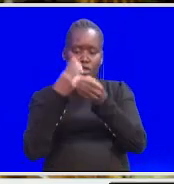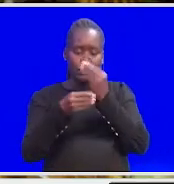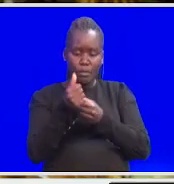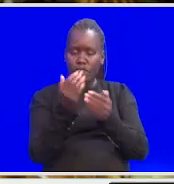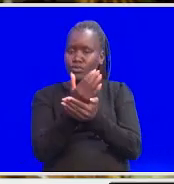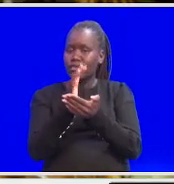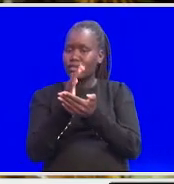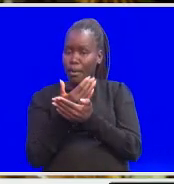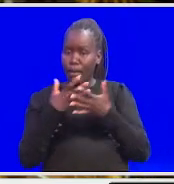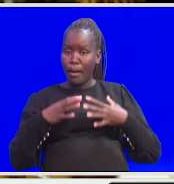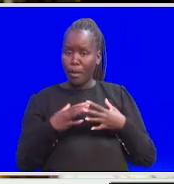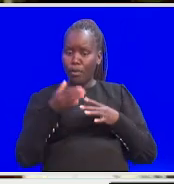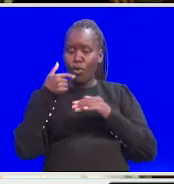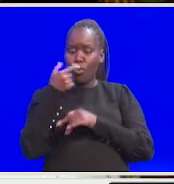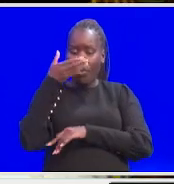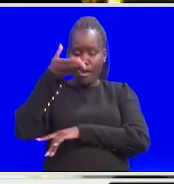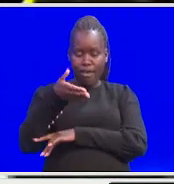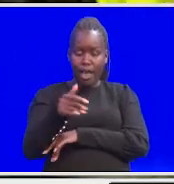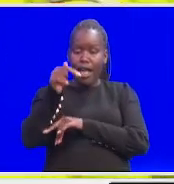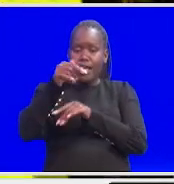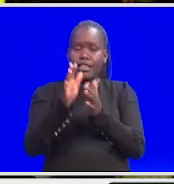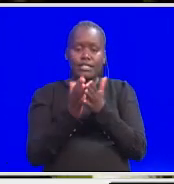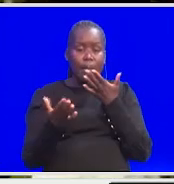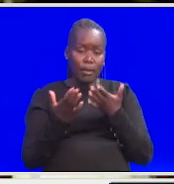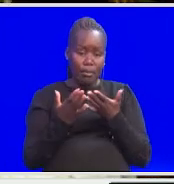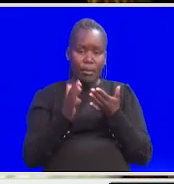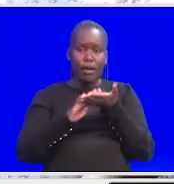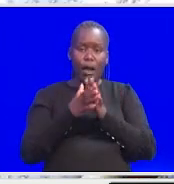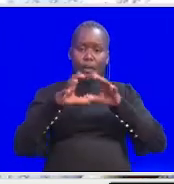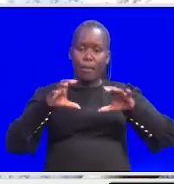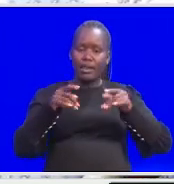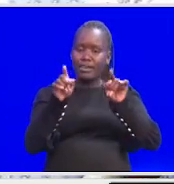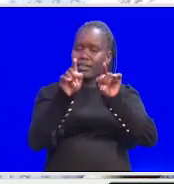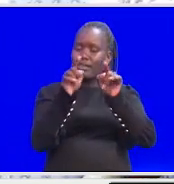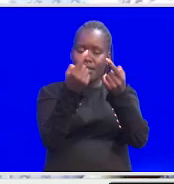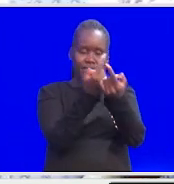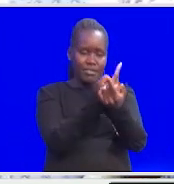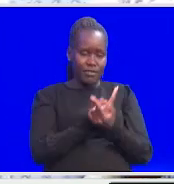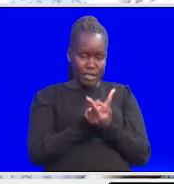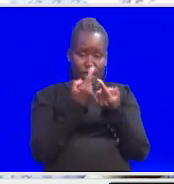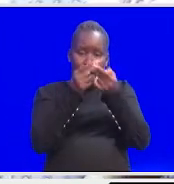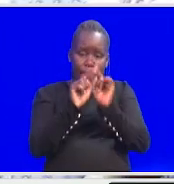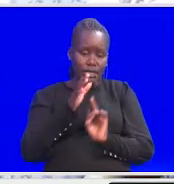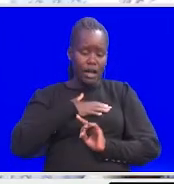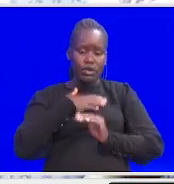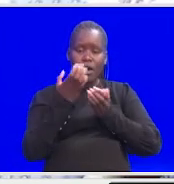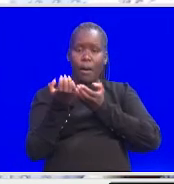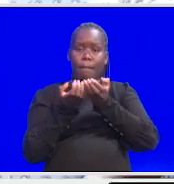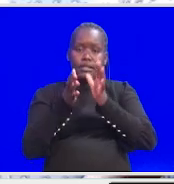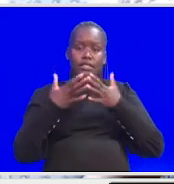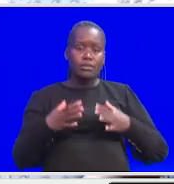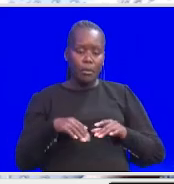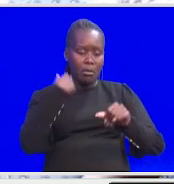are already within these stalls, that this could be a market like no other. That our intention is for our business people to work in